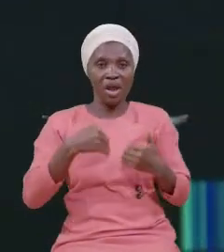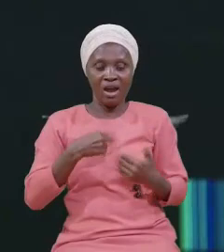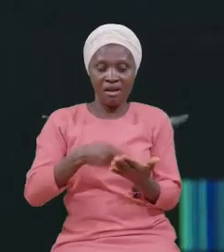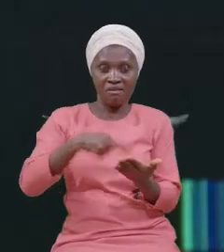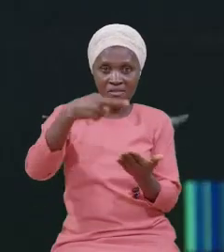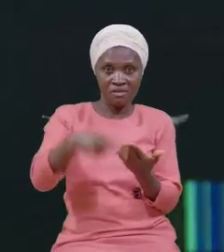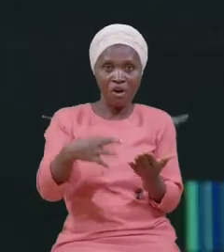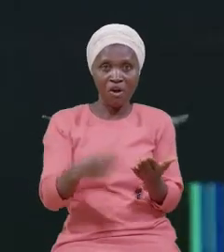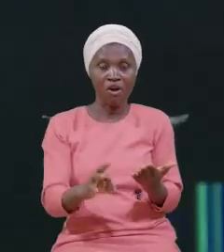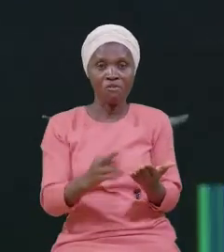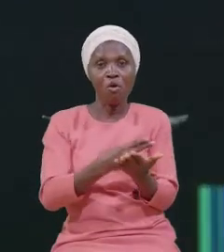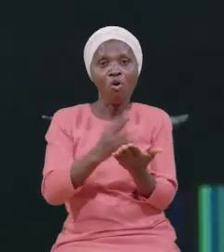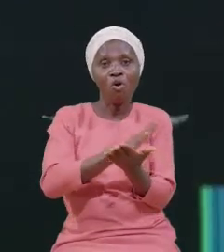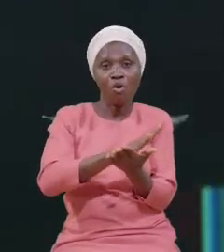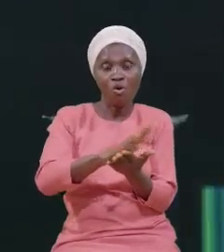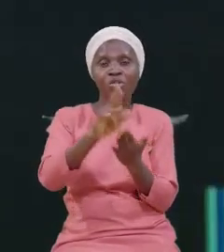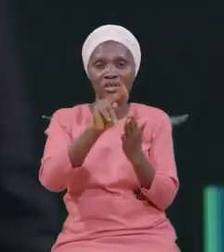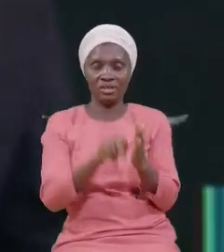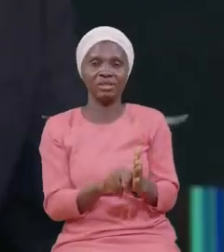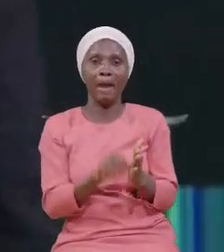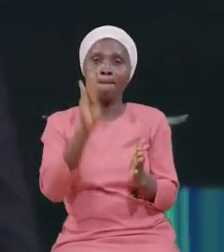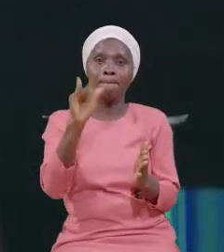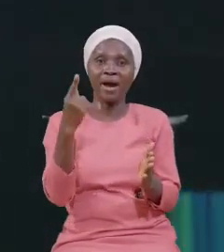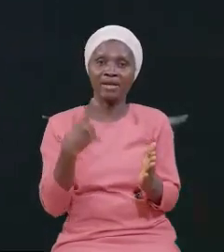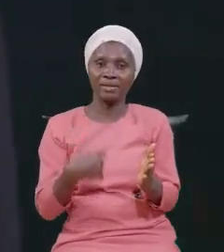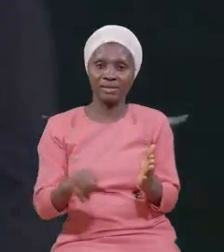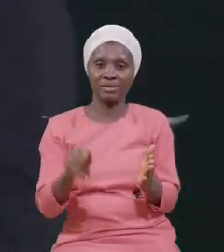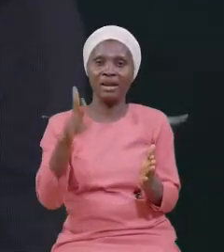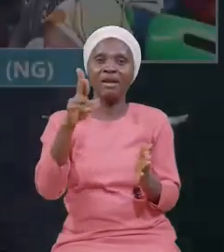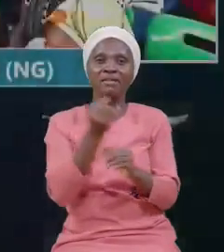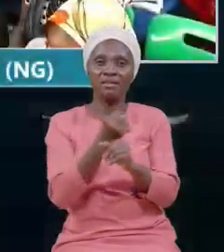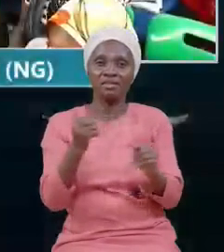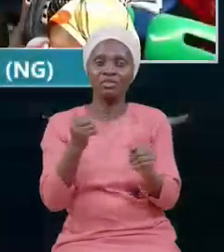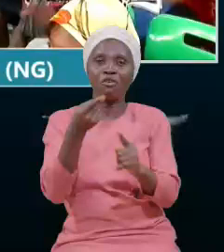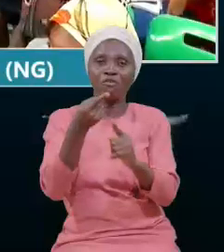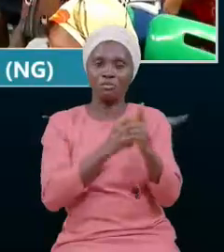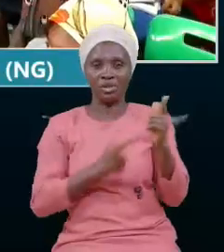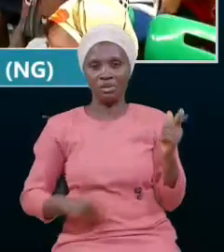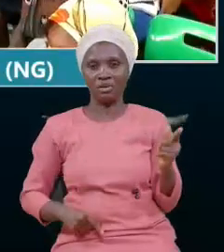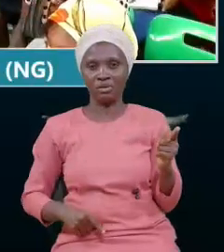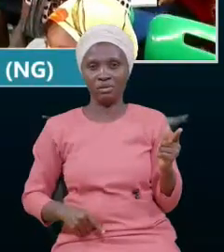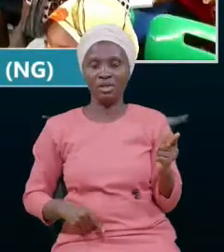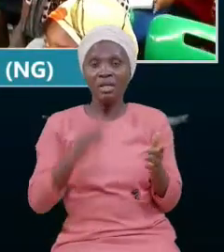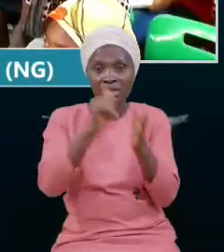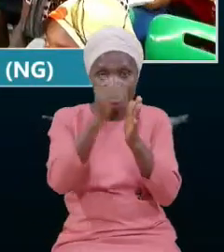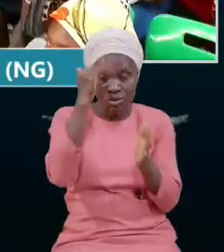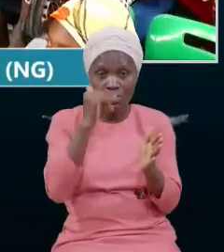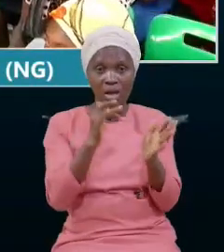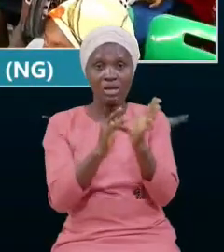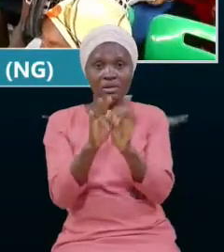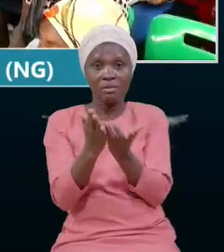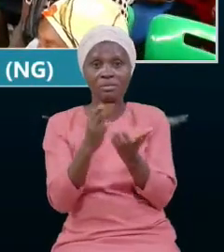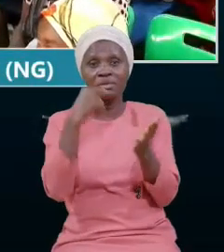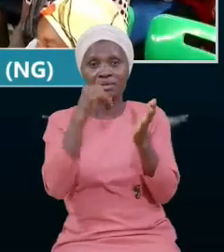the redemption of the Lord. That's why God says, follow peace with all men